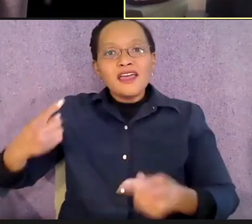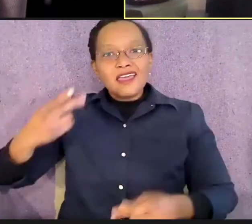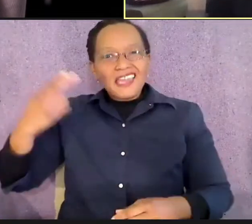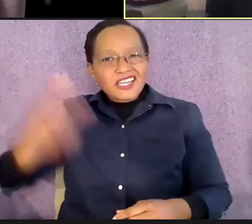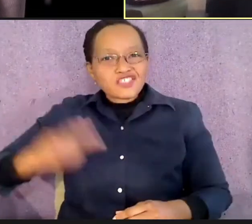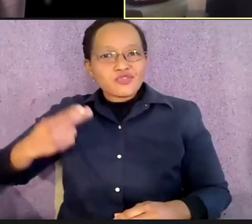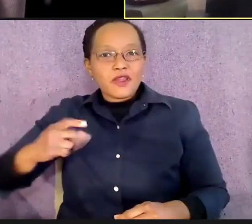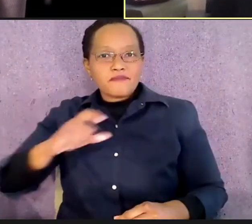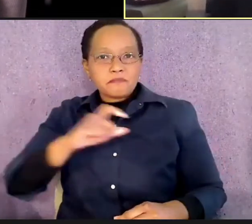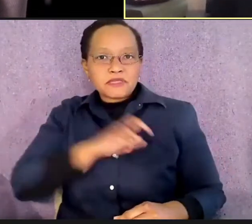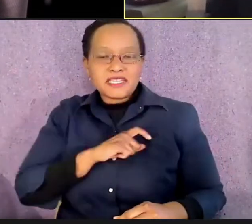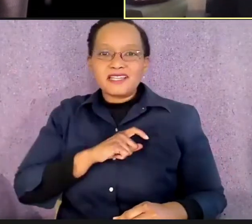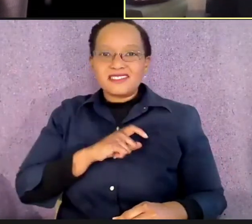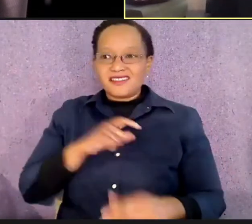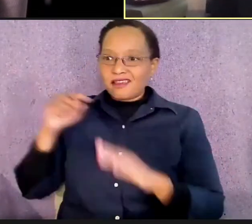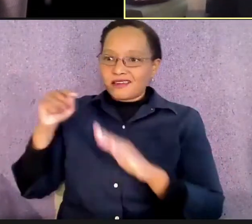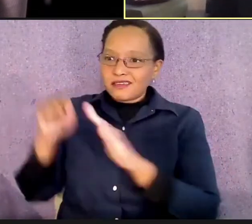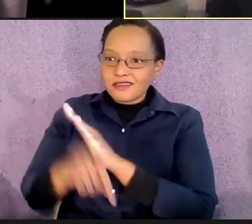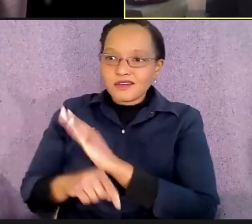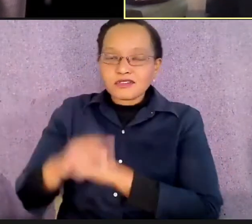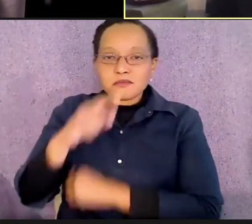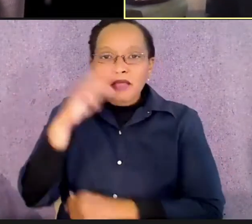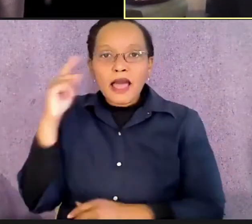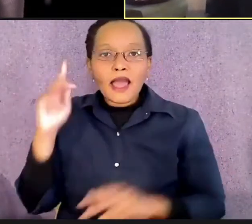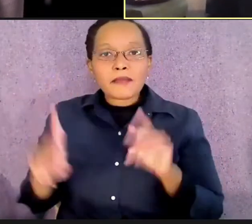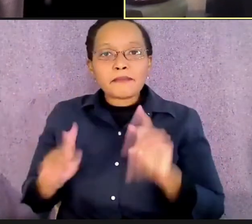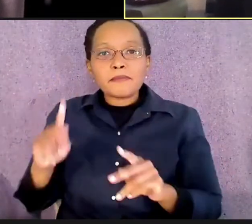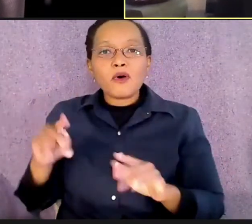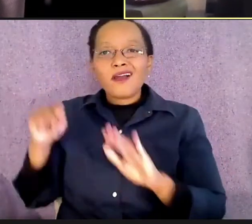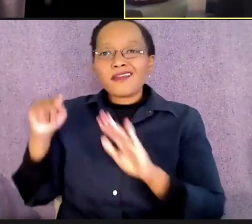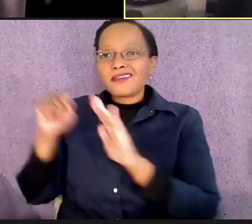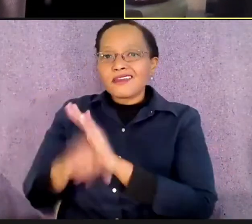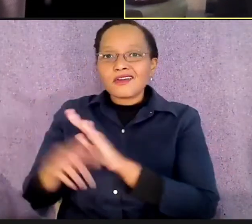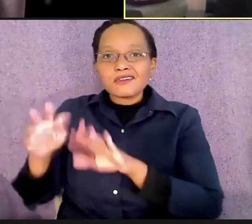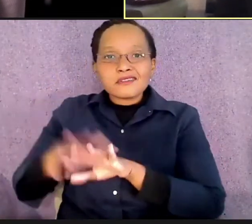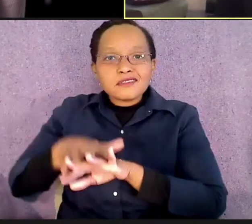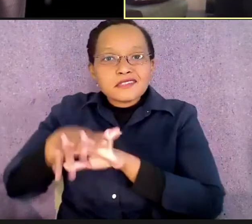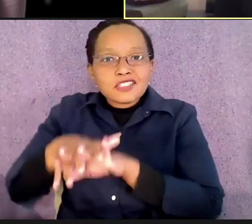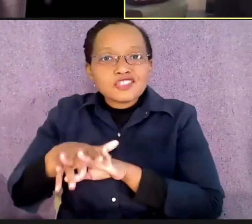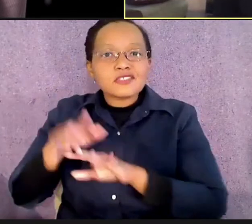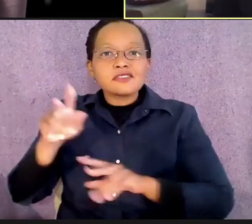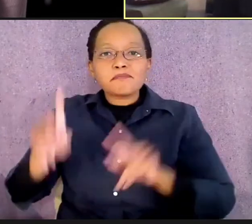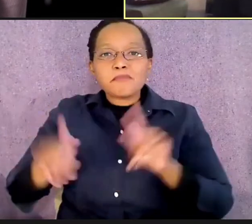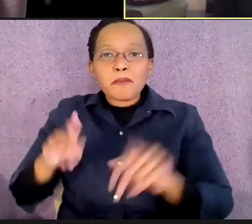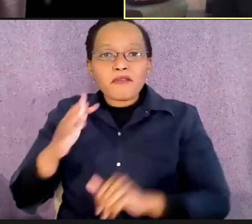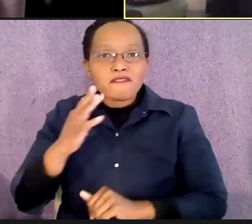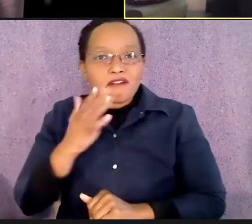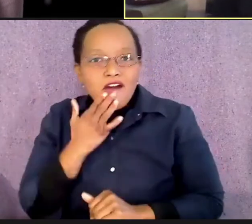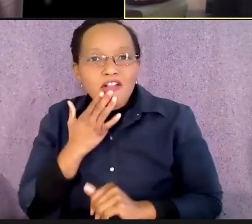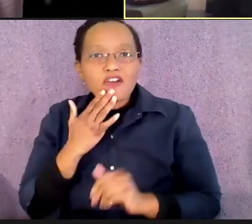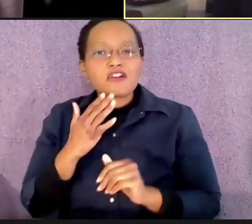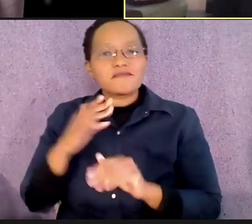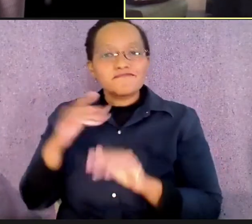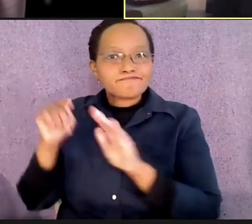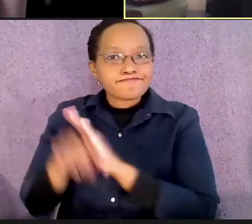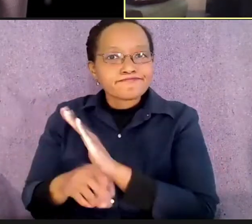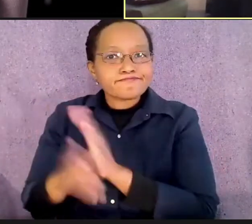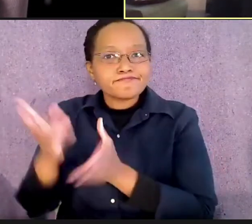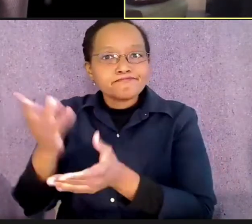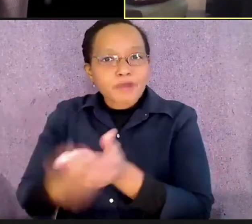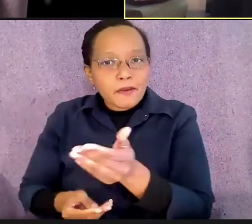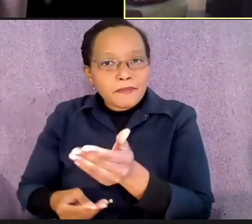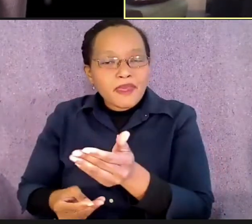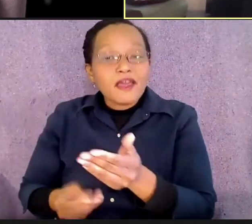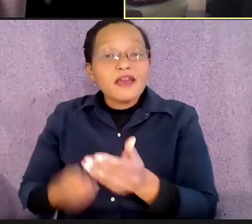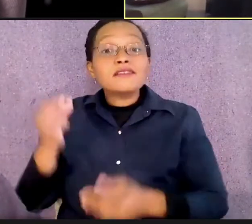under circumstances where they should not die. Mm-hmm. And then suddenly we had a much easier time making the